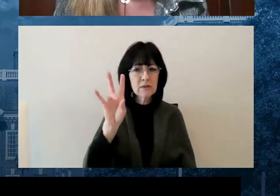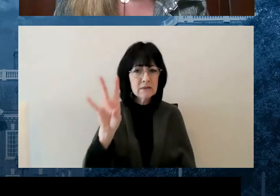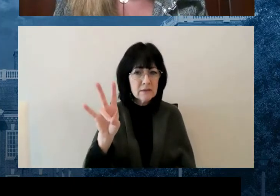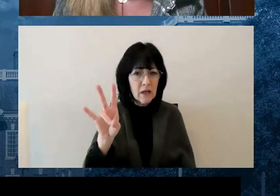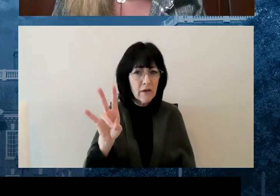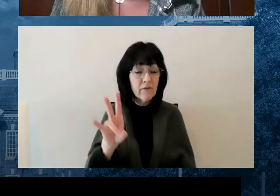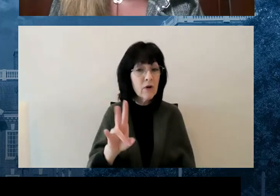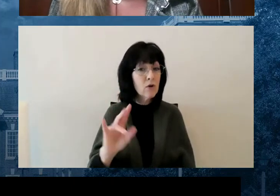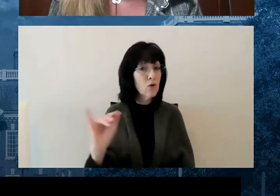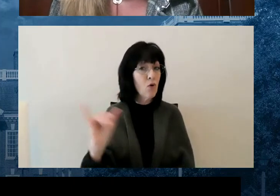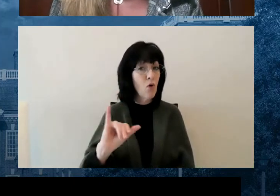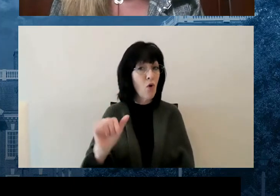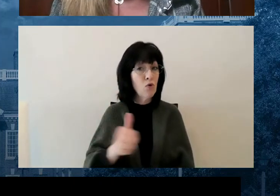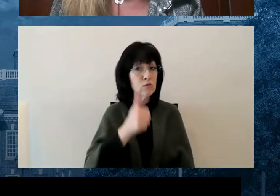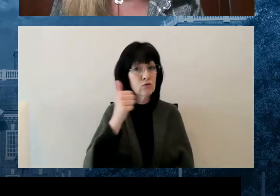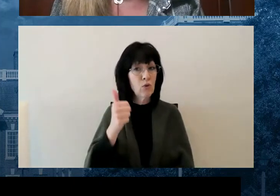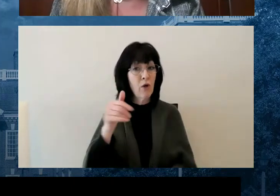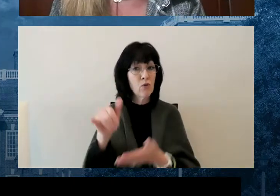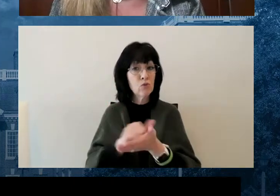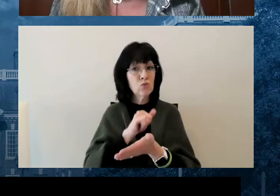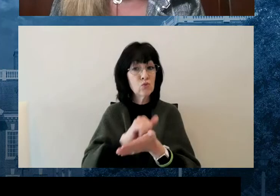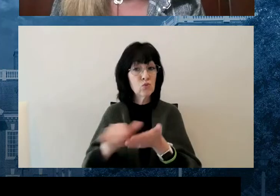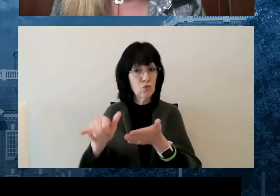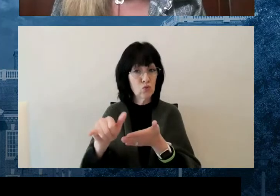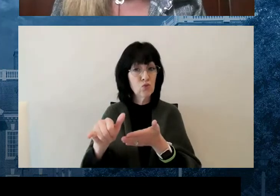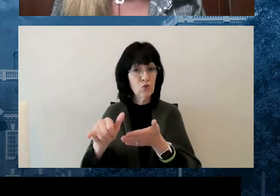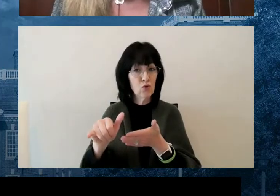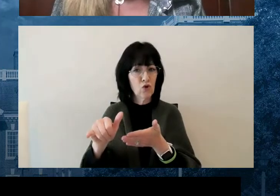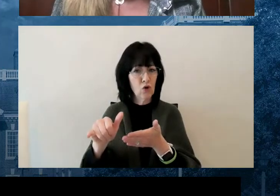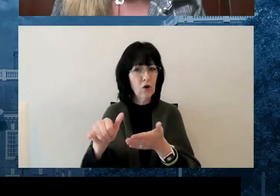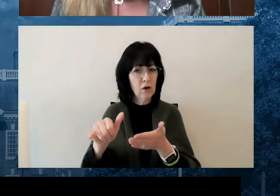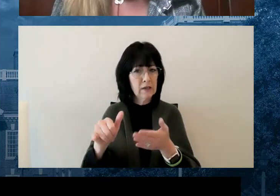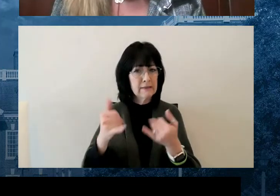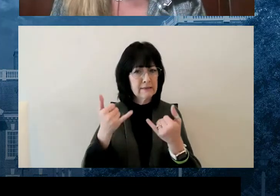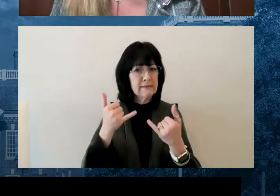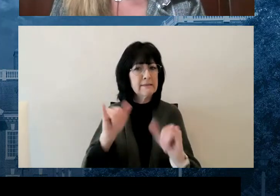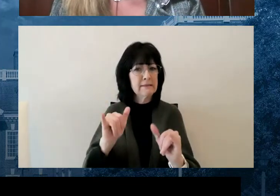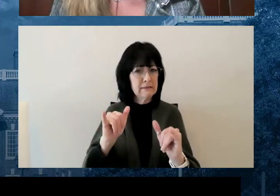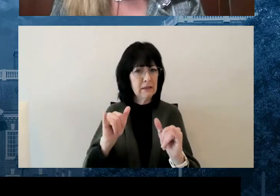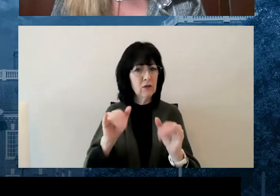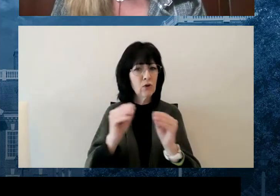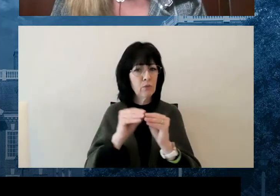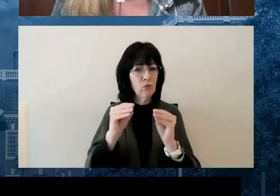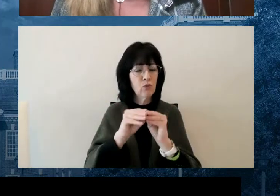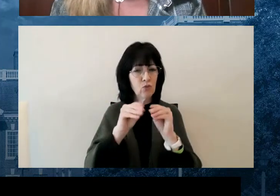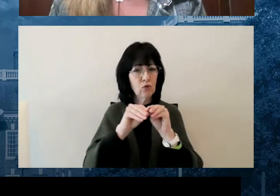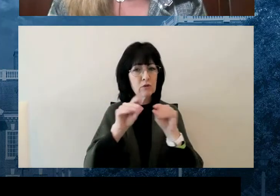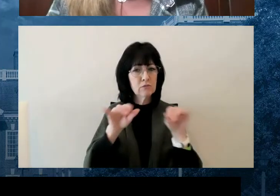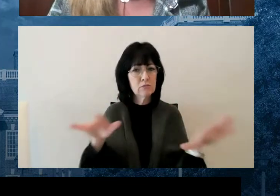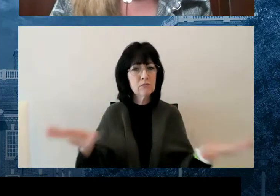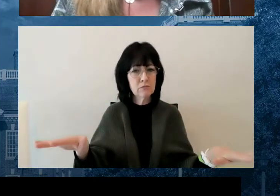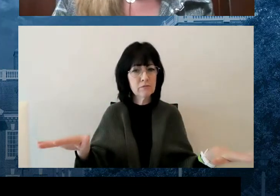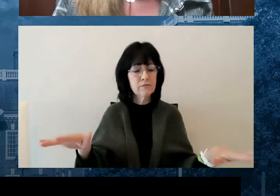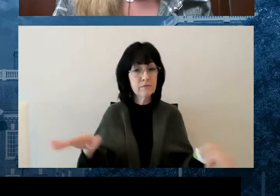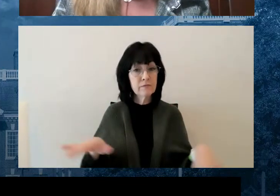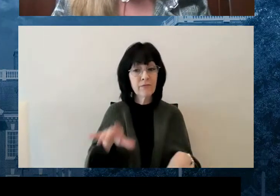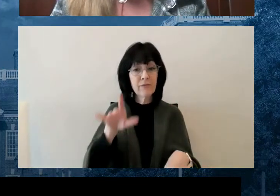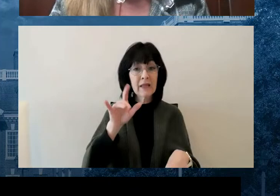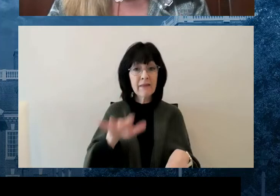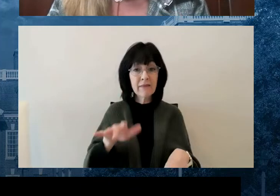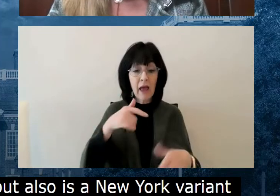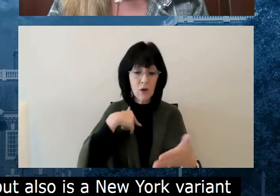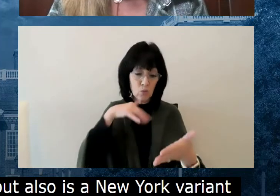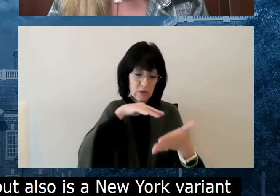also there is a New York variant that continues to predominate. And of the samples that we take a look